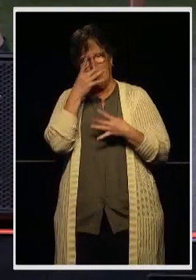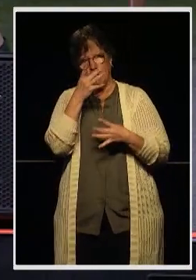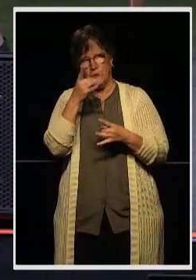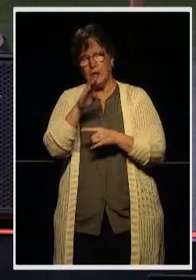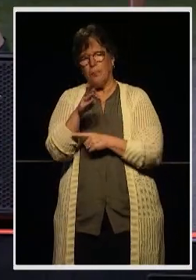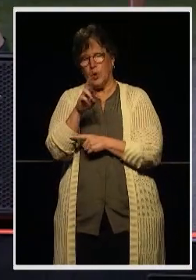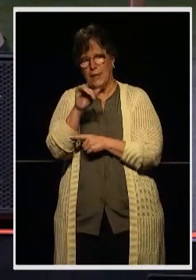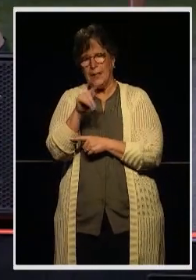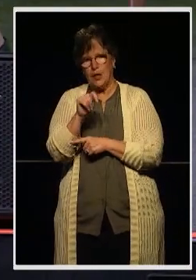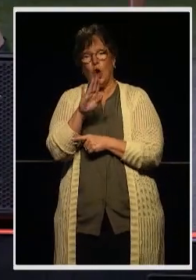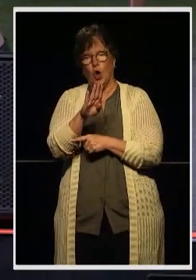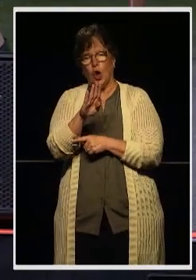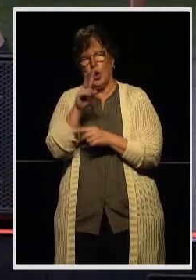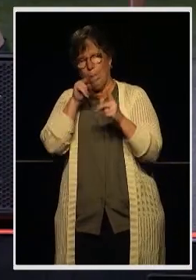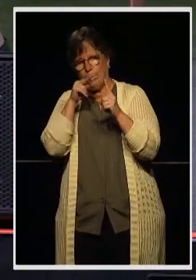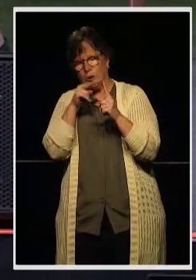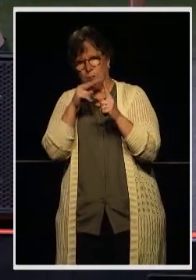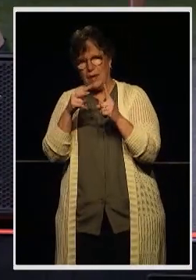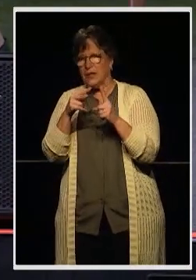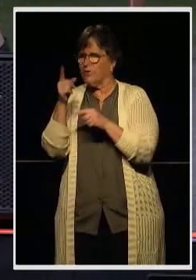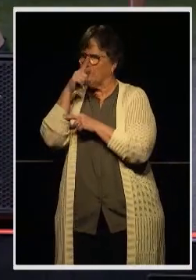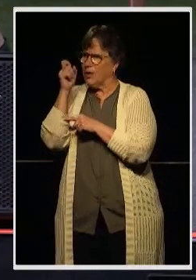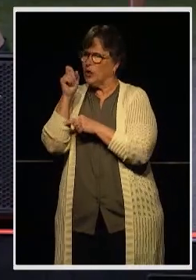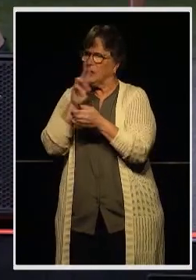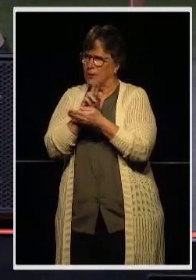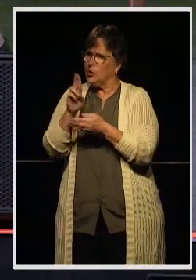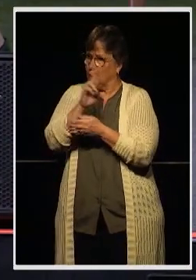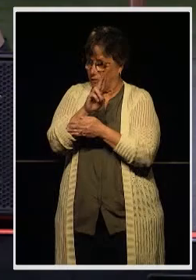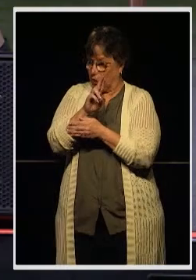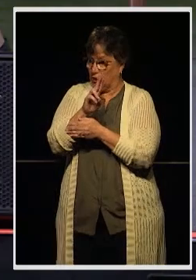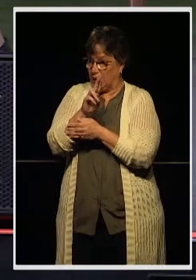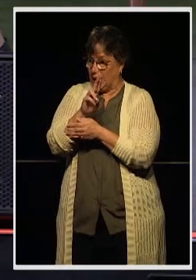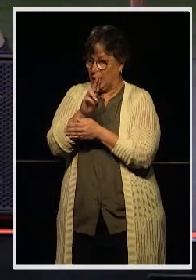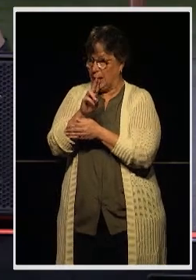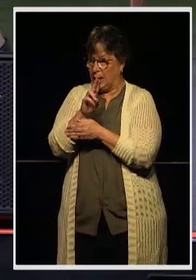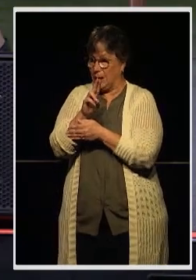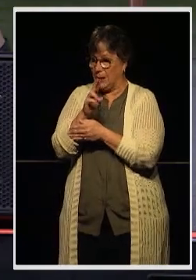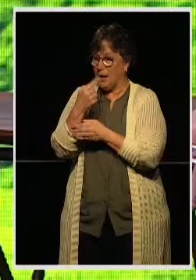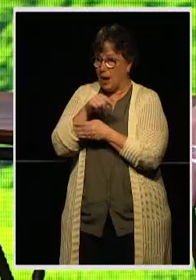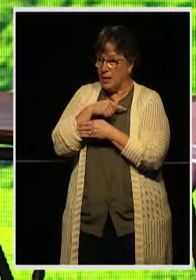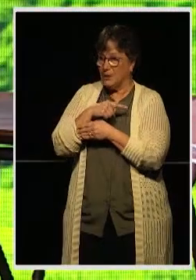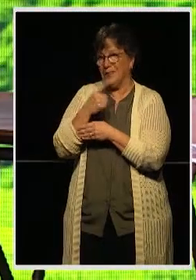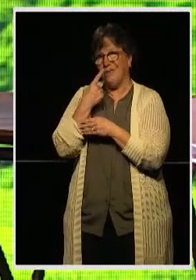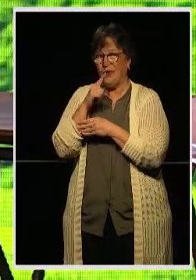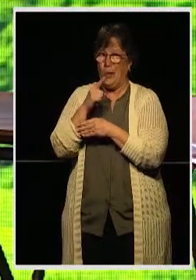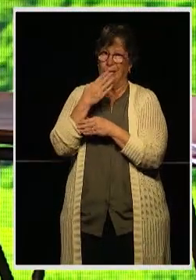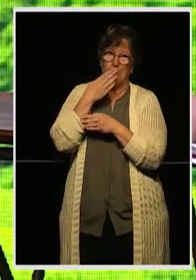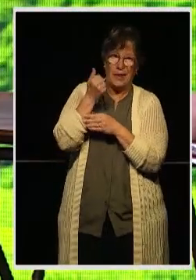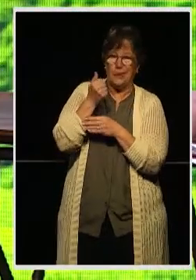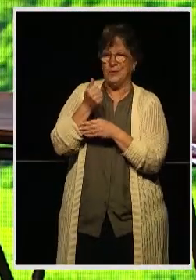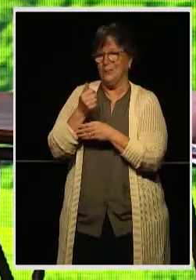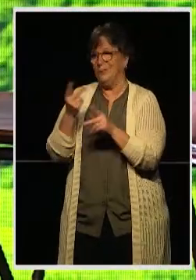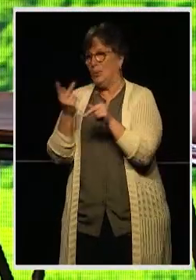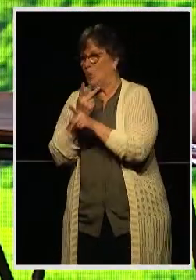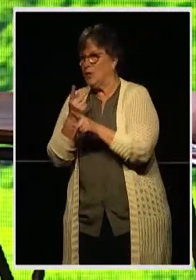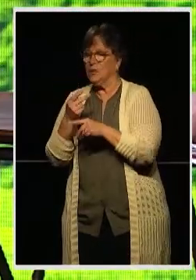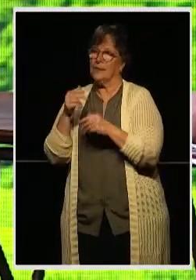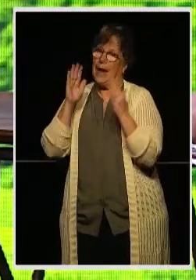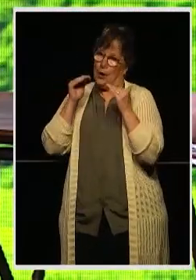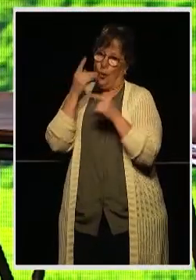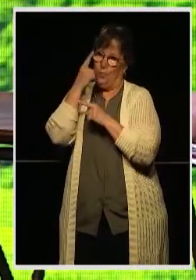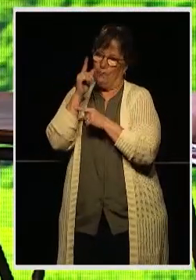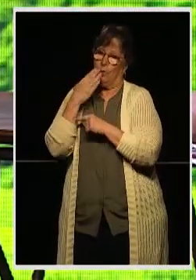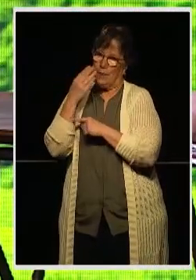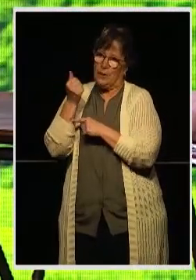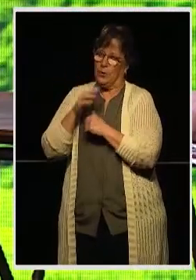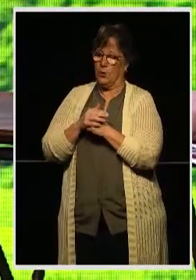on this because as a university, again, for better or worse, I think hopefully for better,